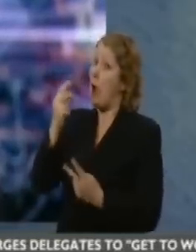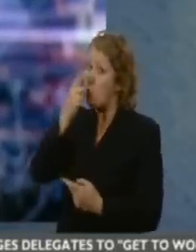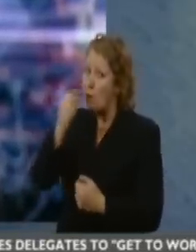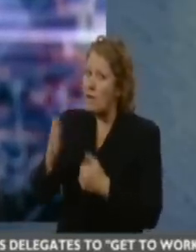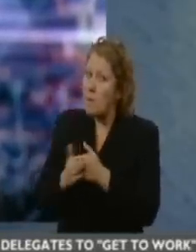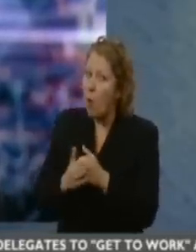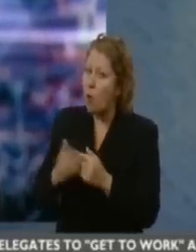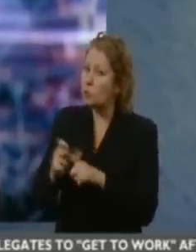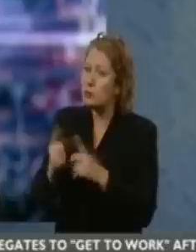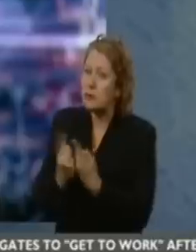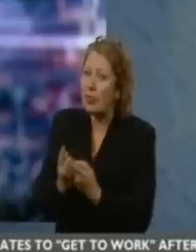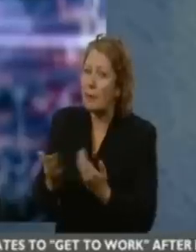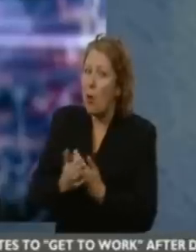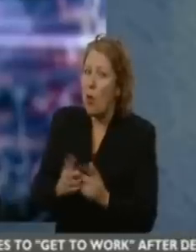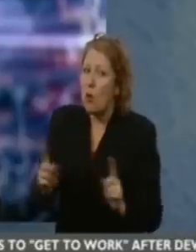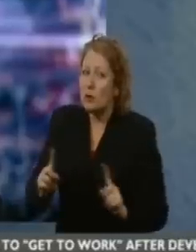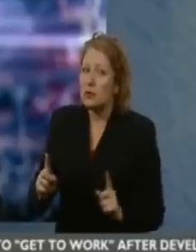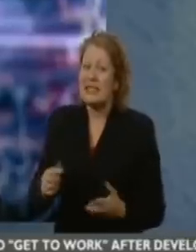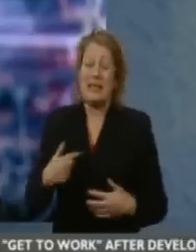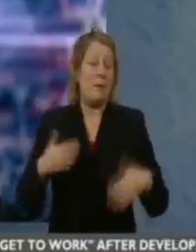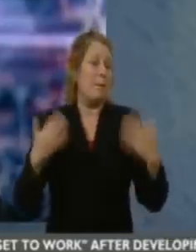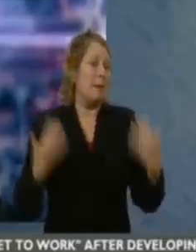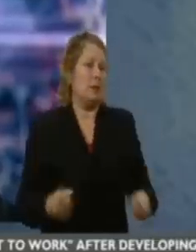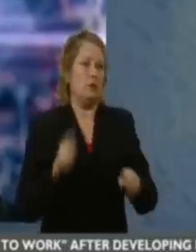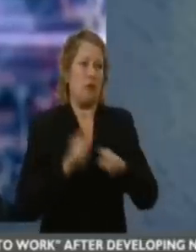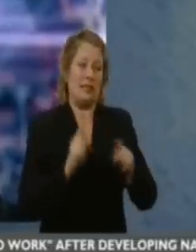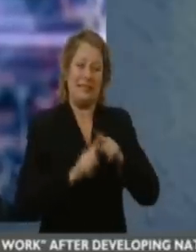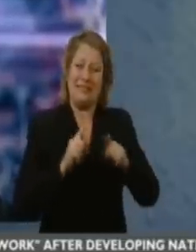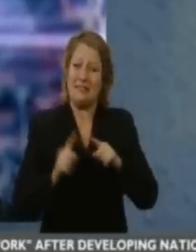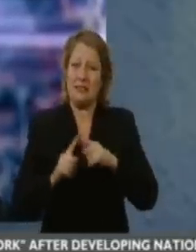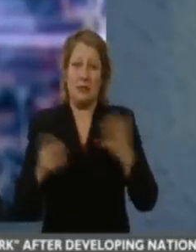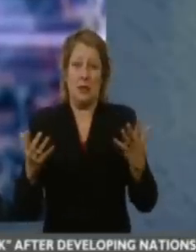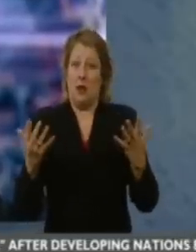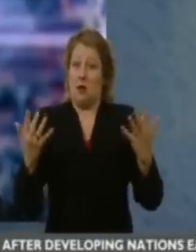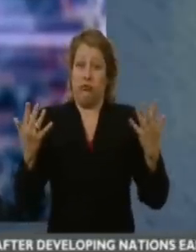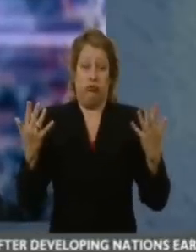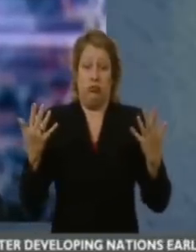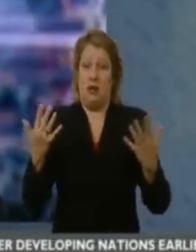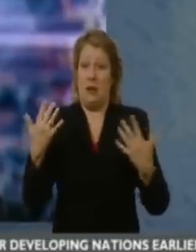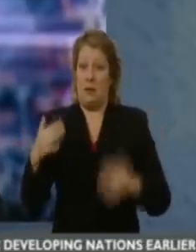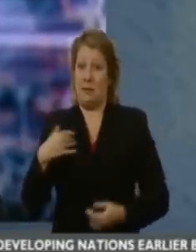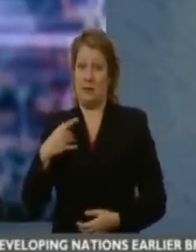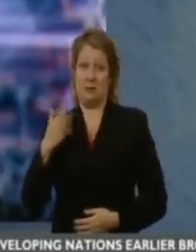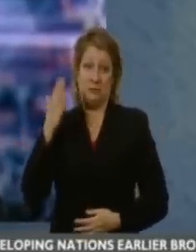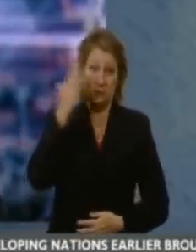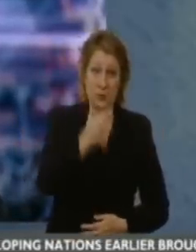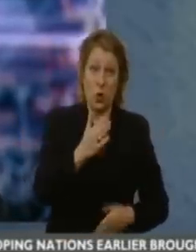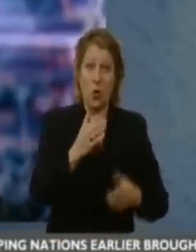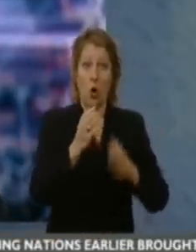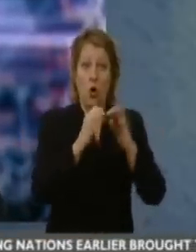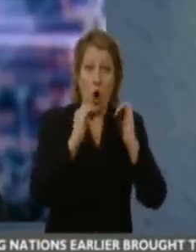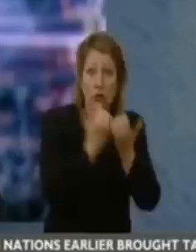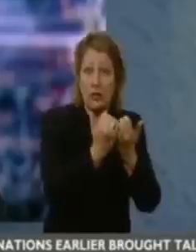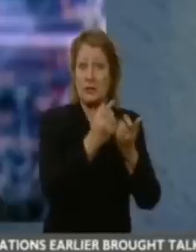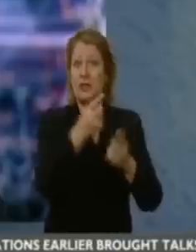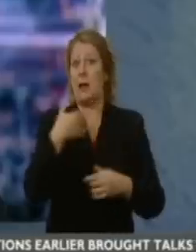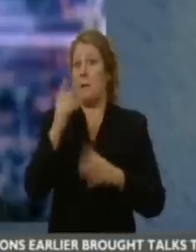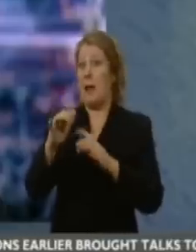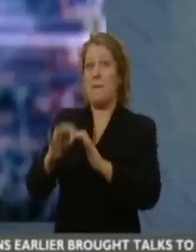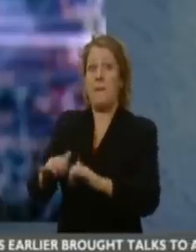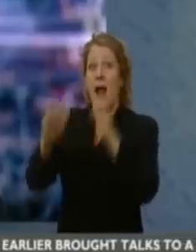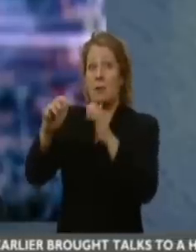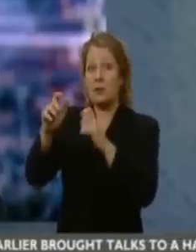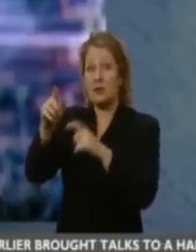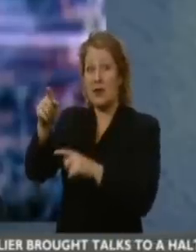of things. We tried doing a real lot of things. I went and testified in front of Congress. We went to the Parliamentary Assembly of the Council of Europe, who did a study into the